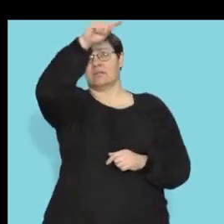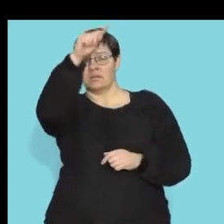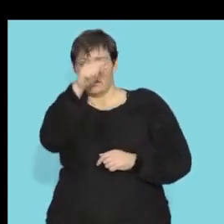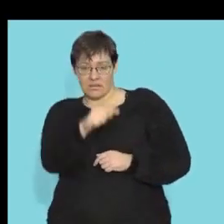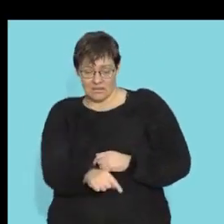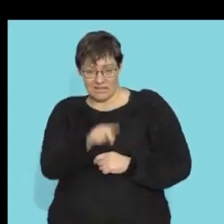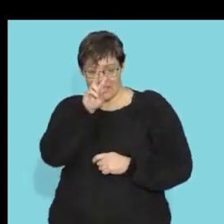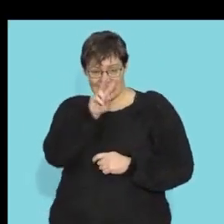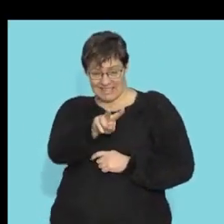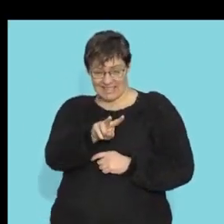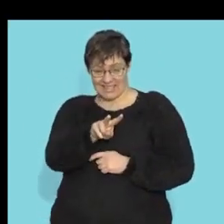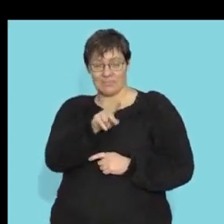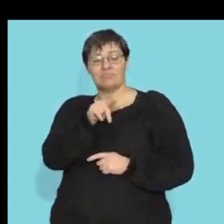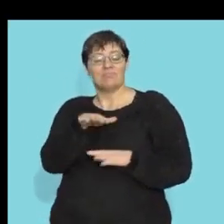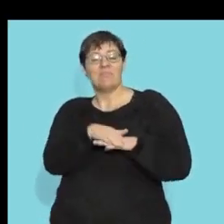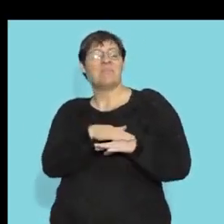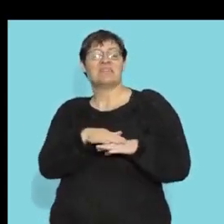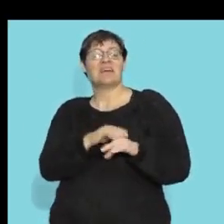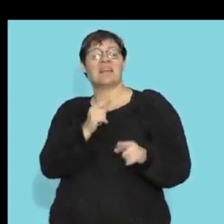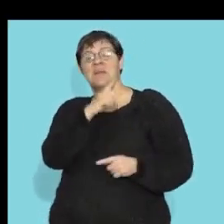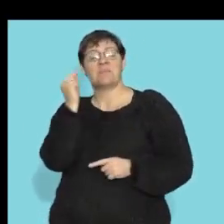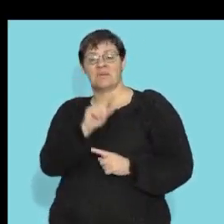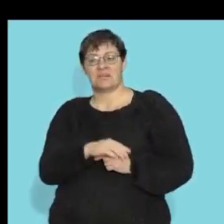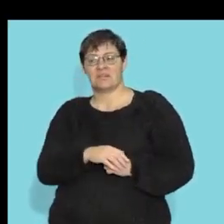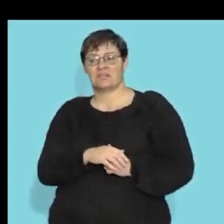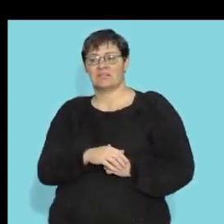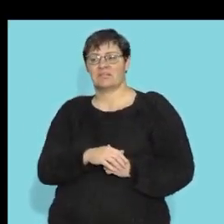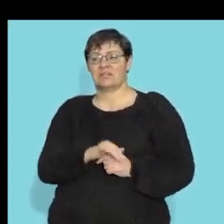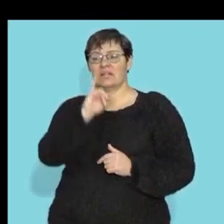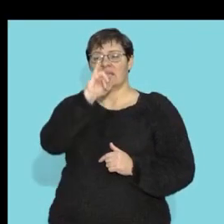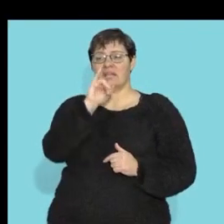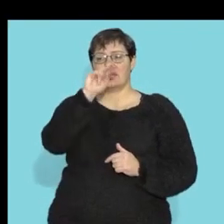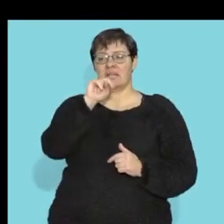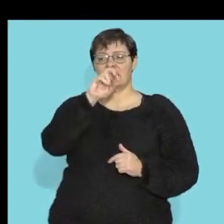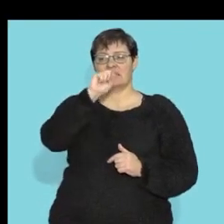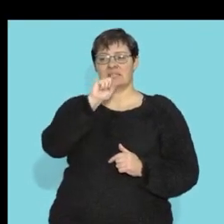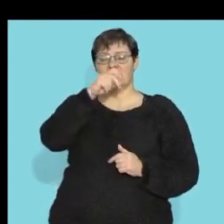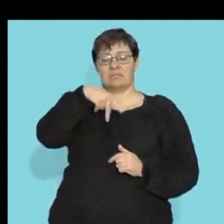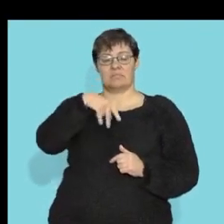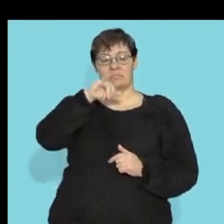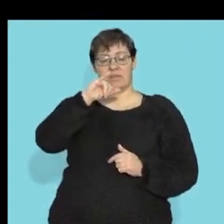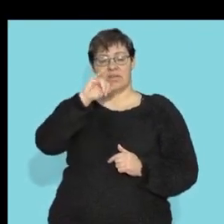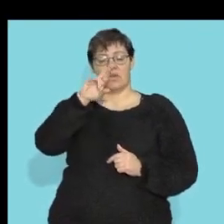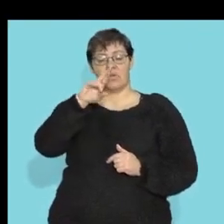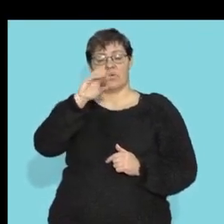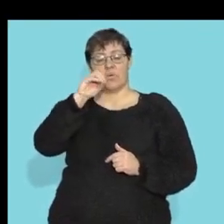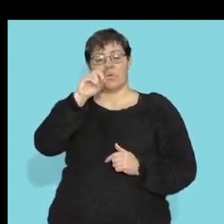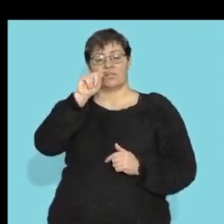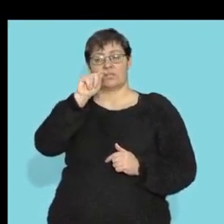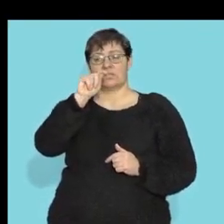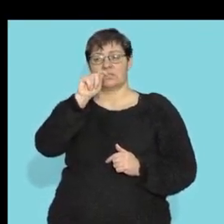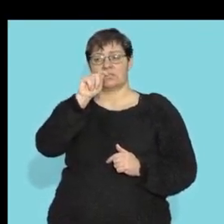right, this curve over here is basically what they call your inspiratory reserve volume. And what they mean